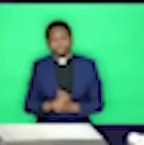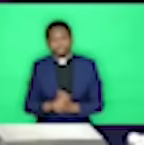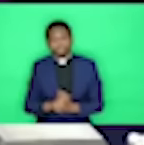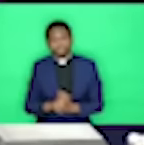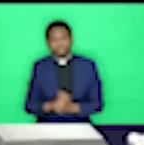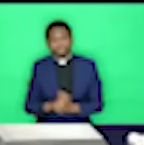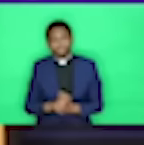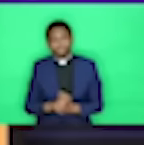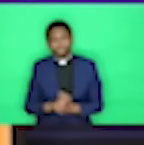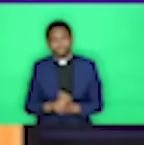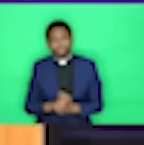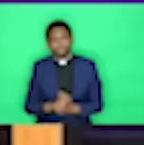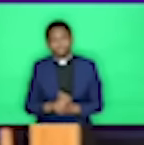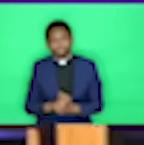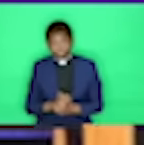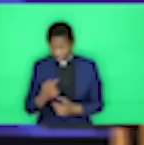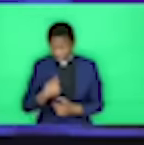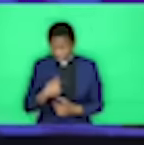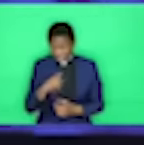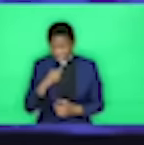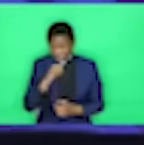I have not been too long on this planet.